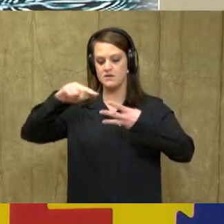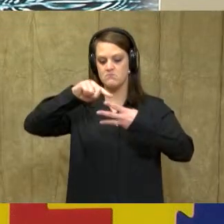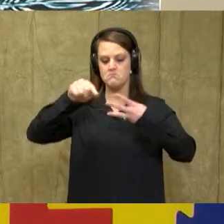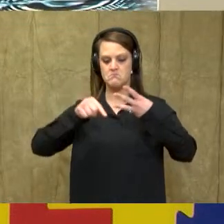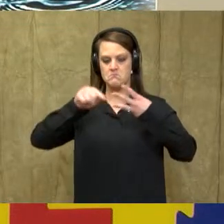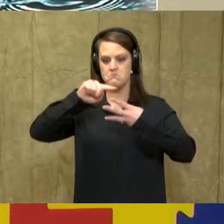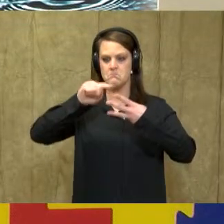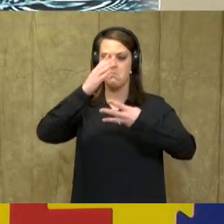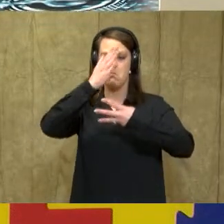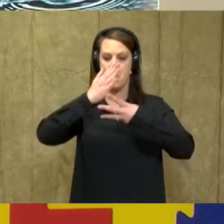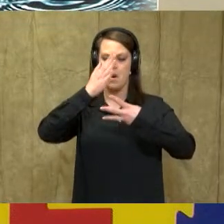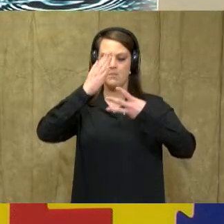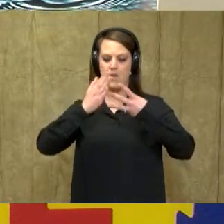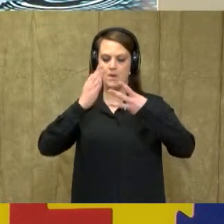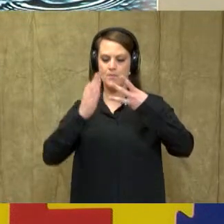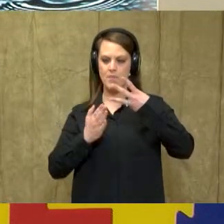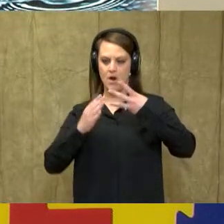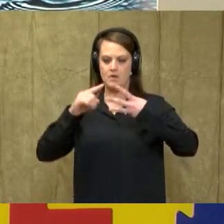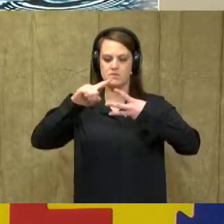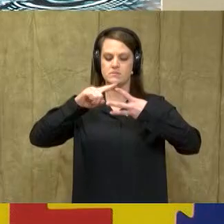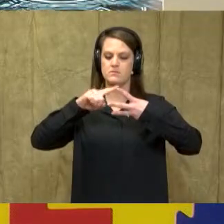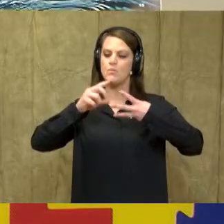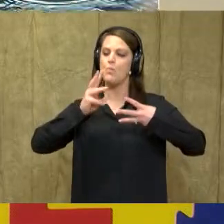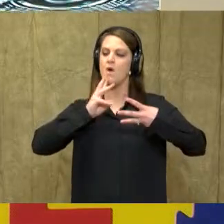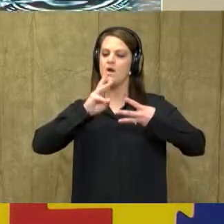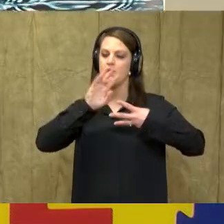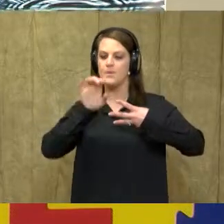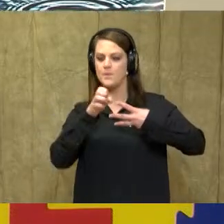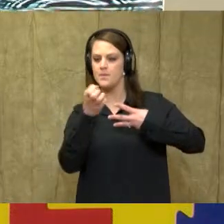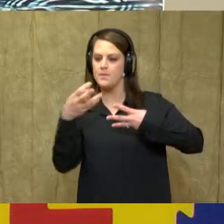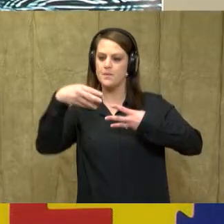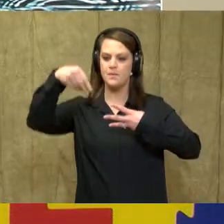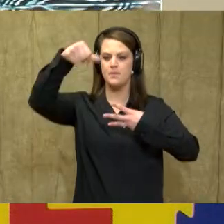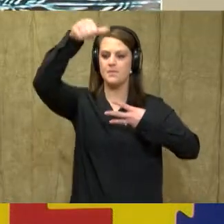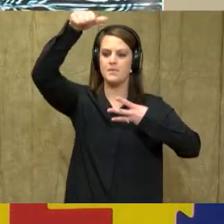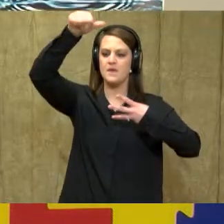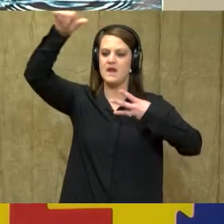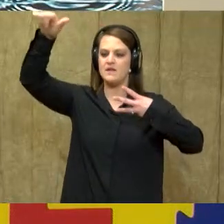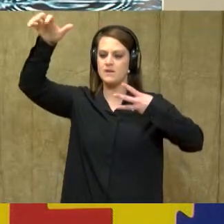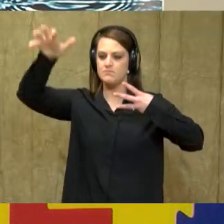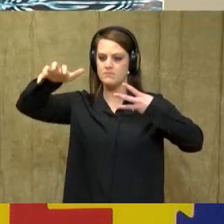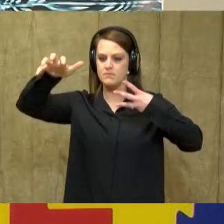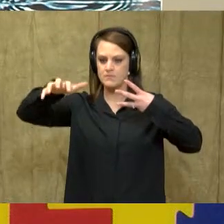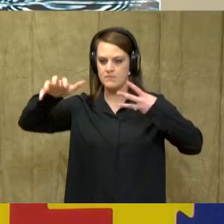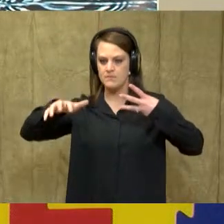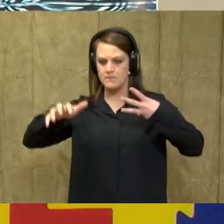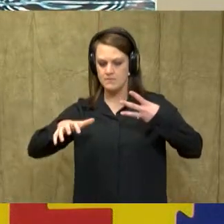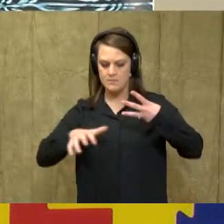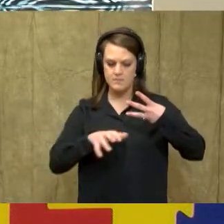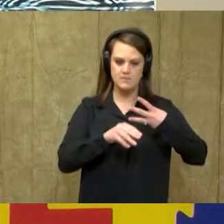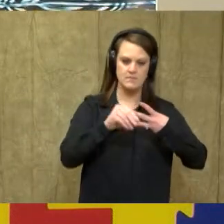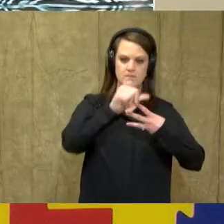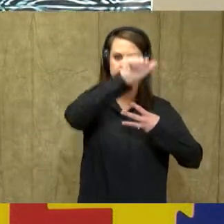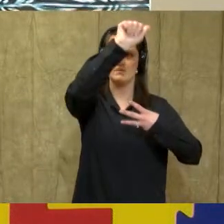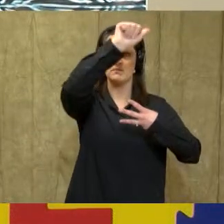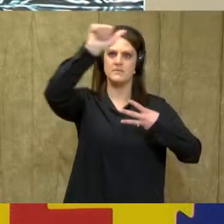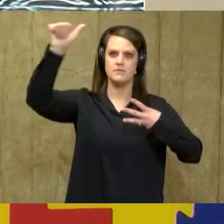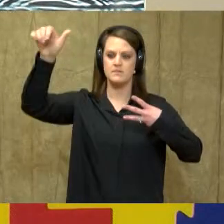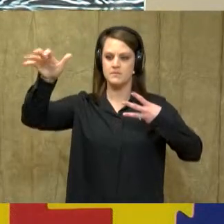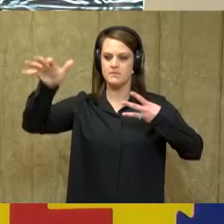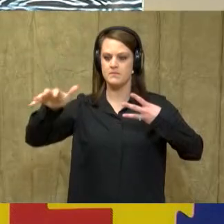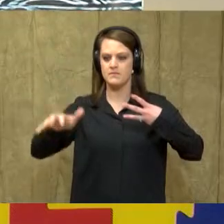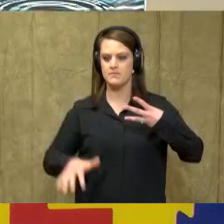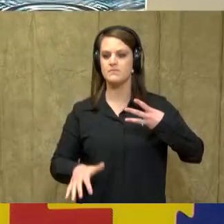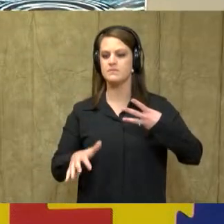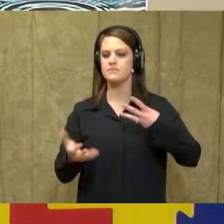Water evaporates, makes clouds, then falls to the ground, and this pattern happens again and